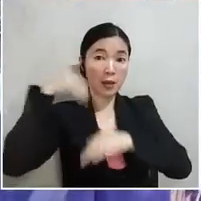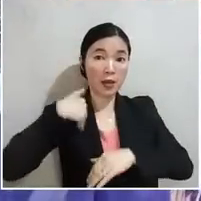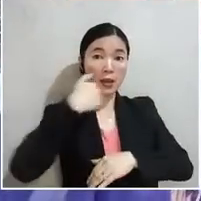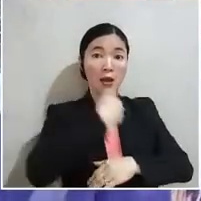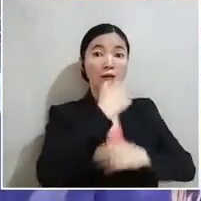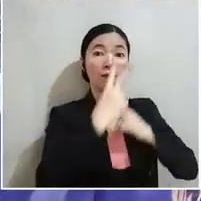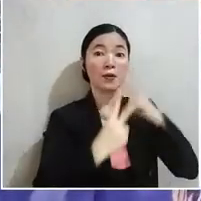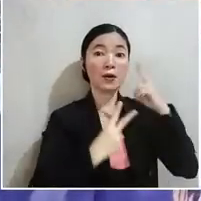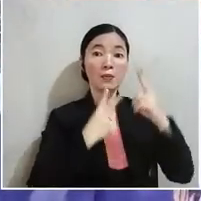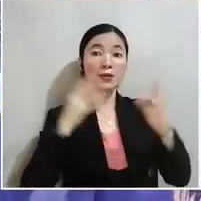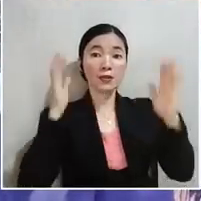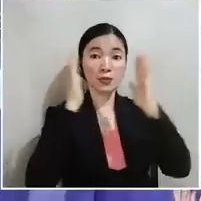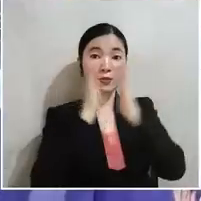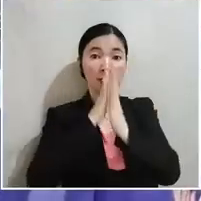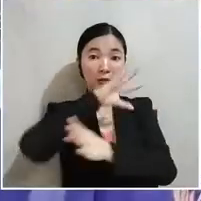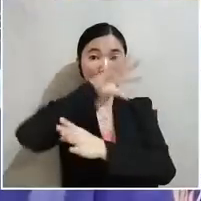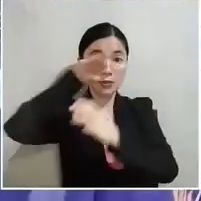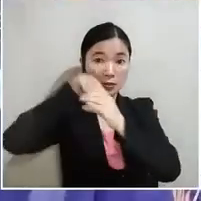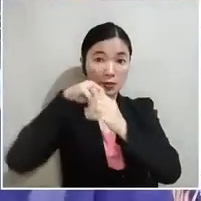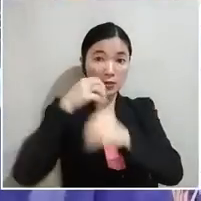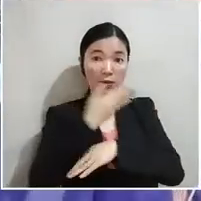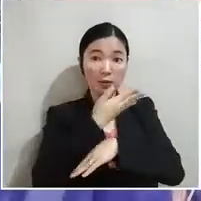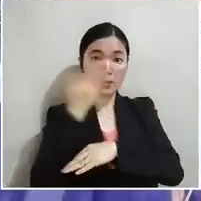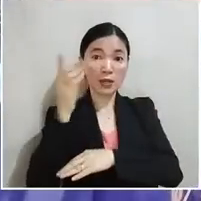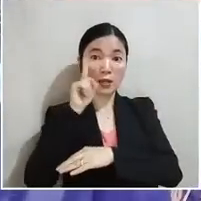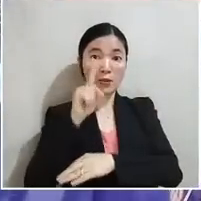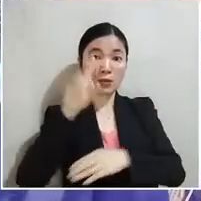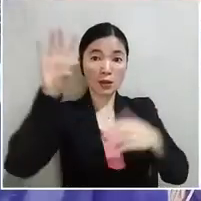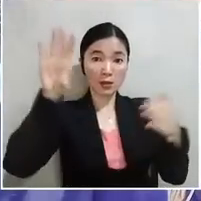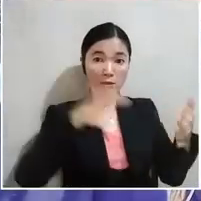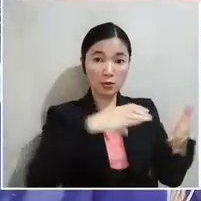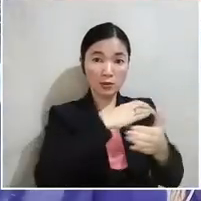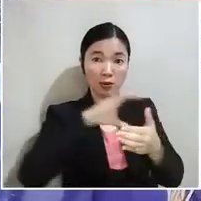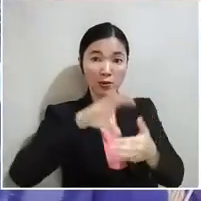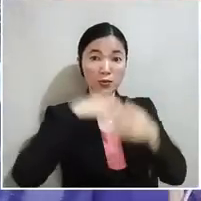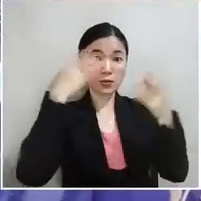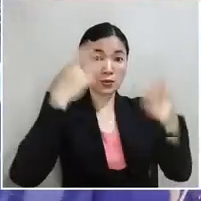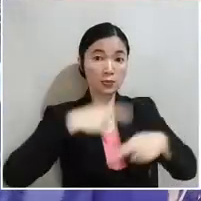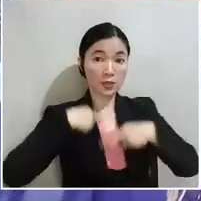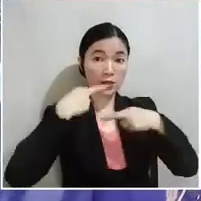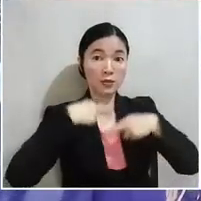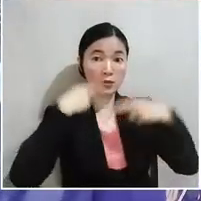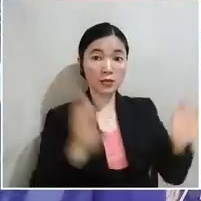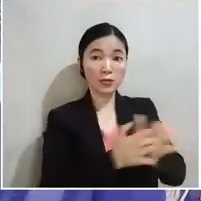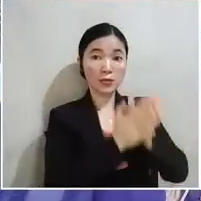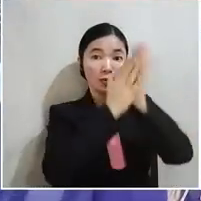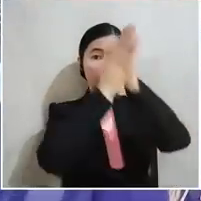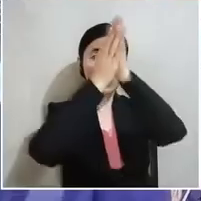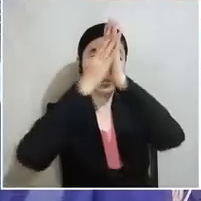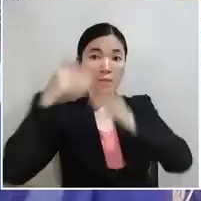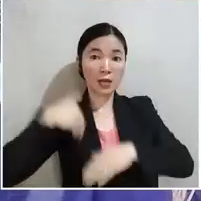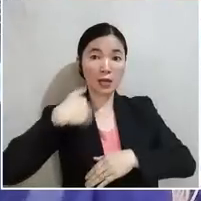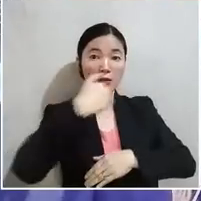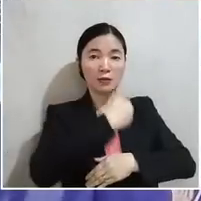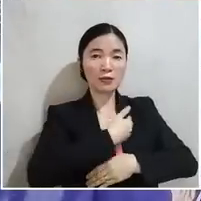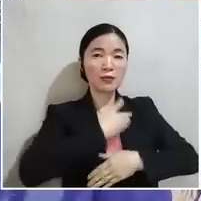pray, join with theirs in one chorus of exultant praise as we